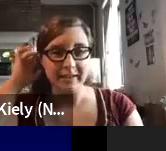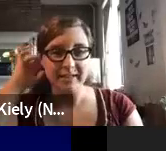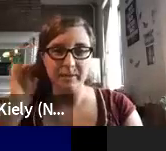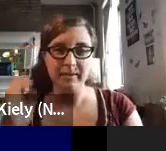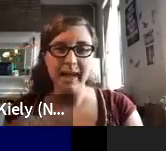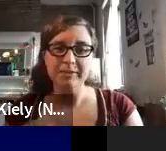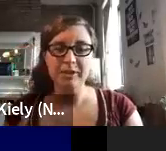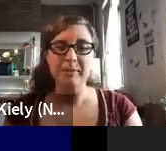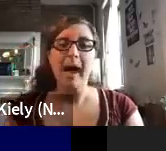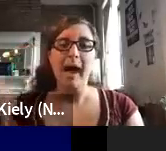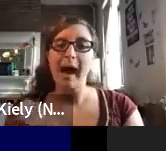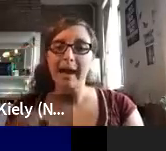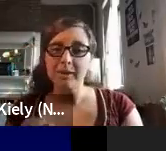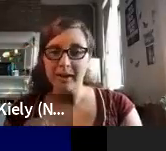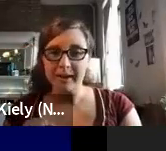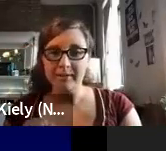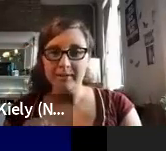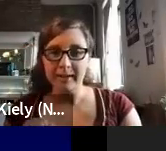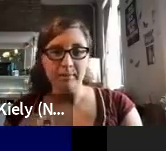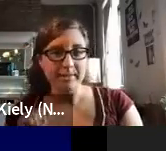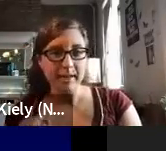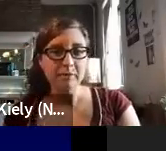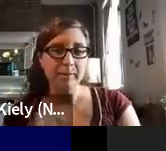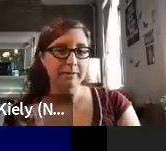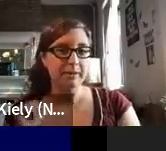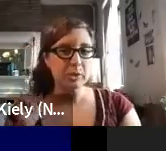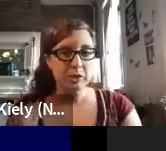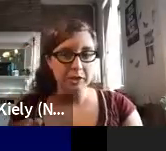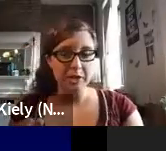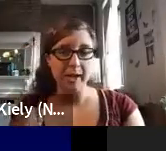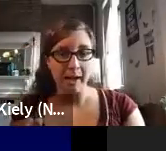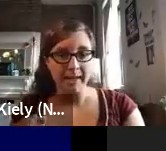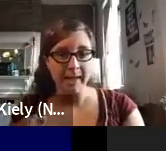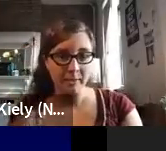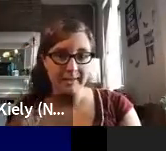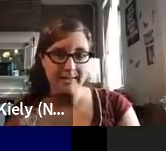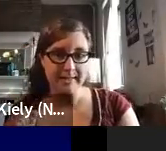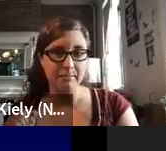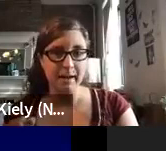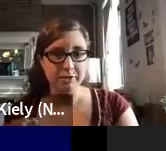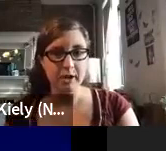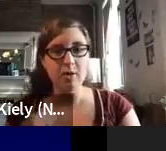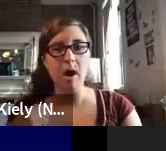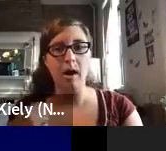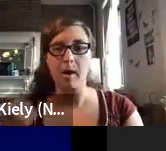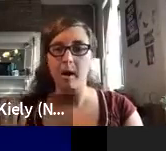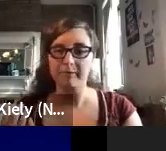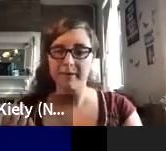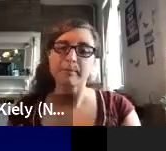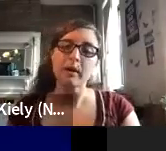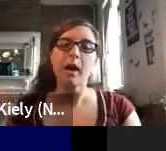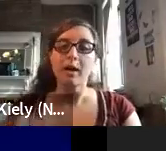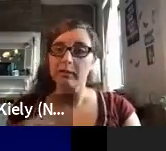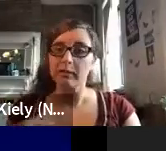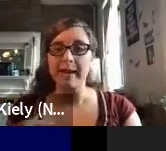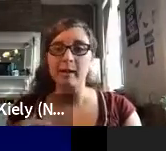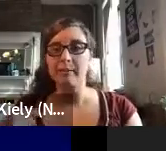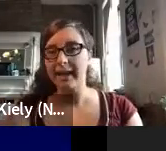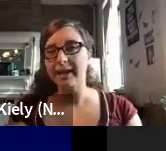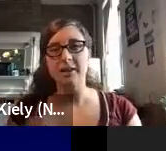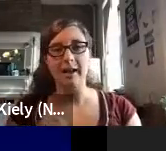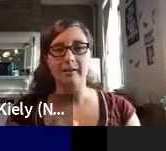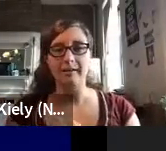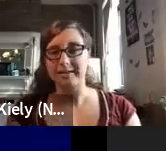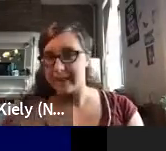link to the Facebook live stream. I don't have the link myself, but if you search NAMI-NYC Metro on Facebook, you'll find